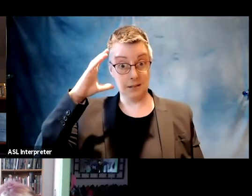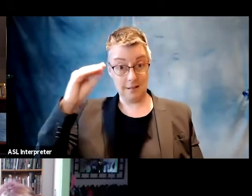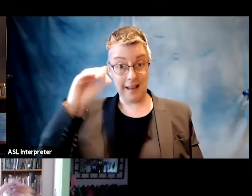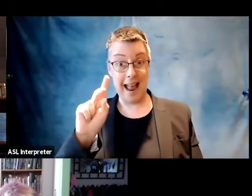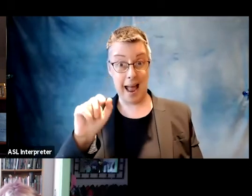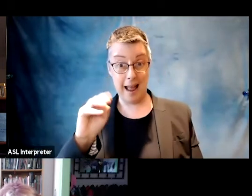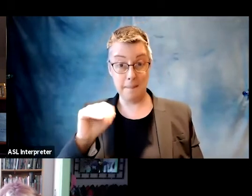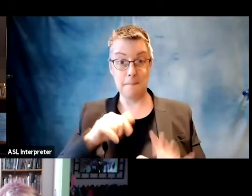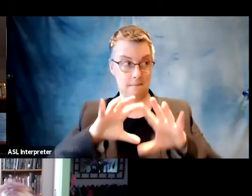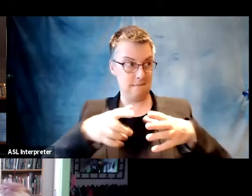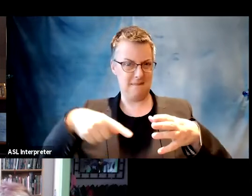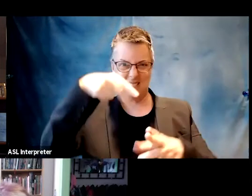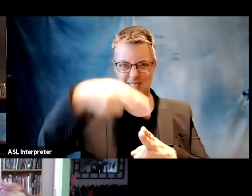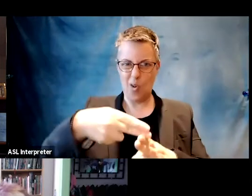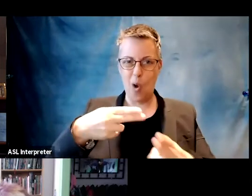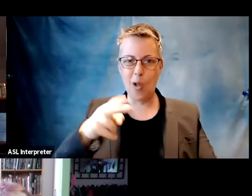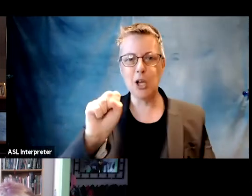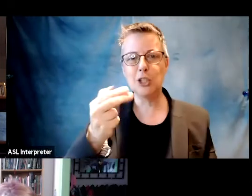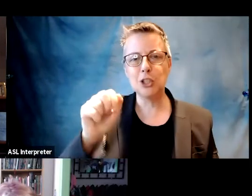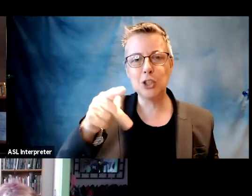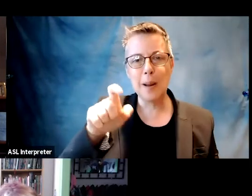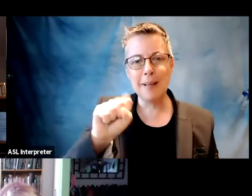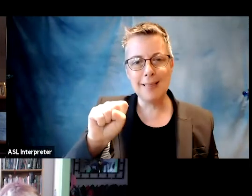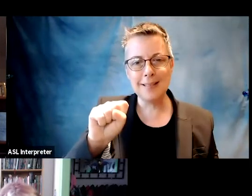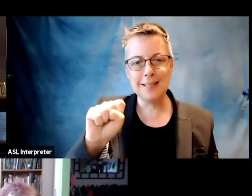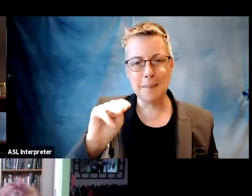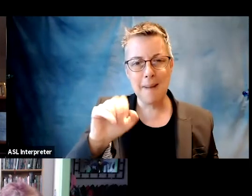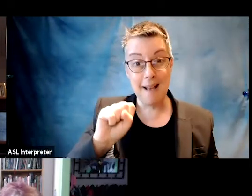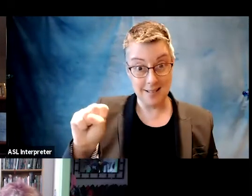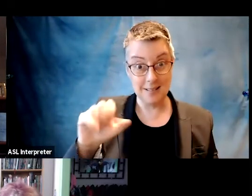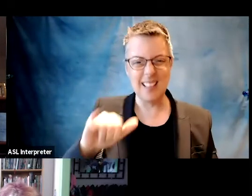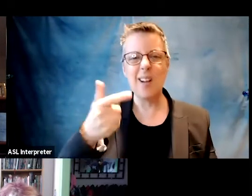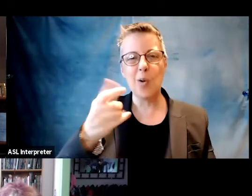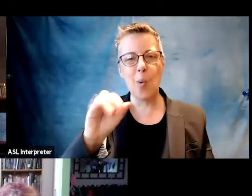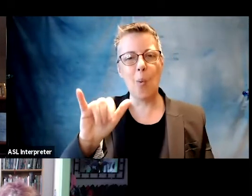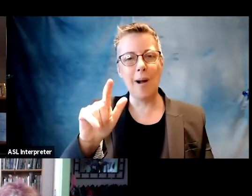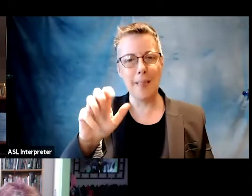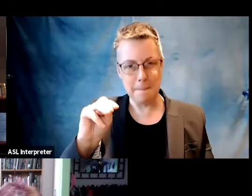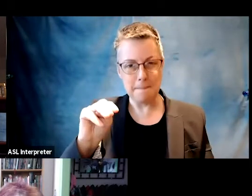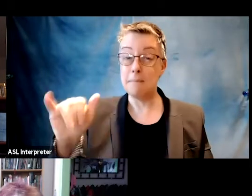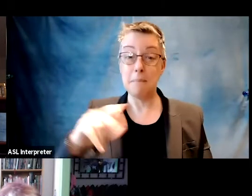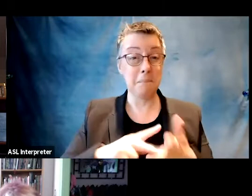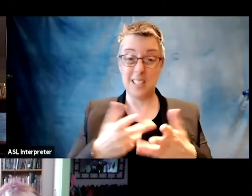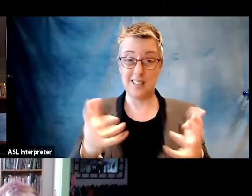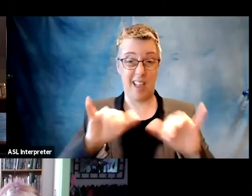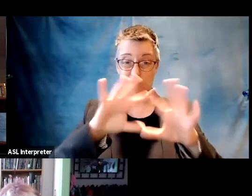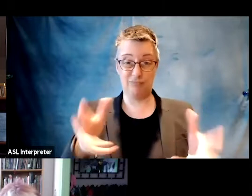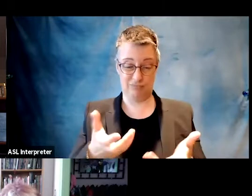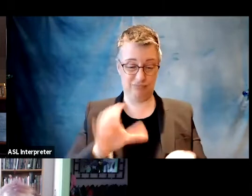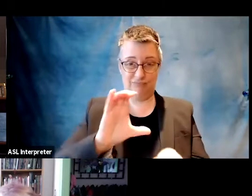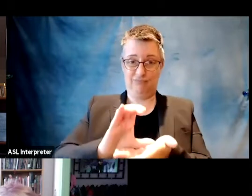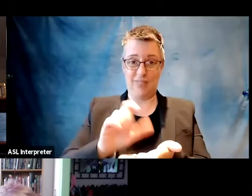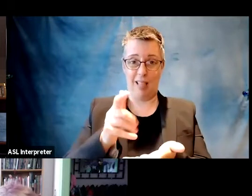shapeless mass. A Golem or a Golem, which is the literal meaning as just a sort of a lump in